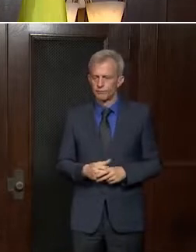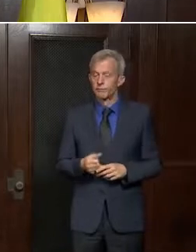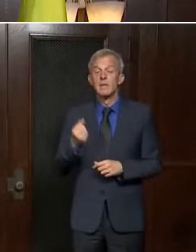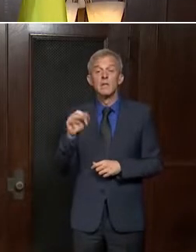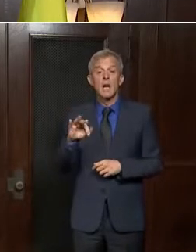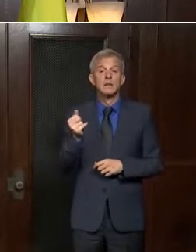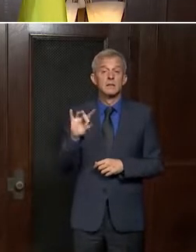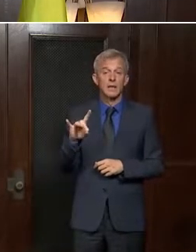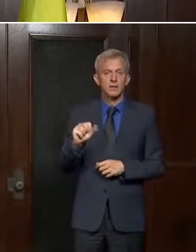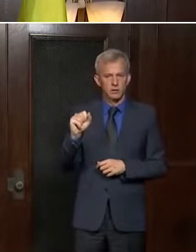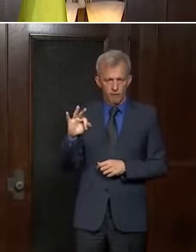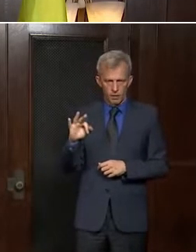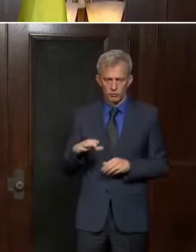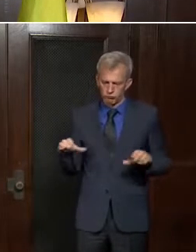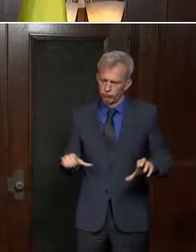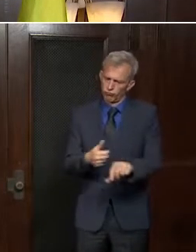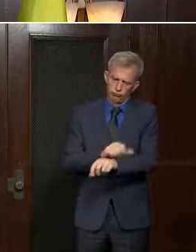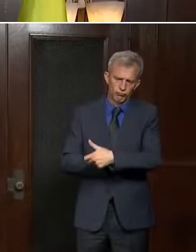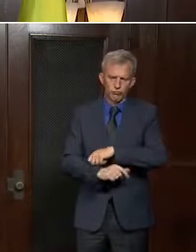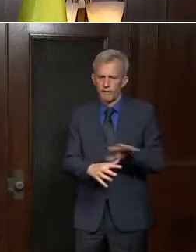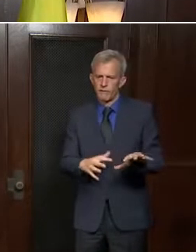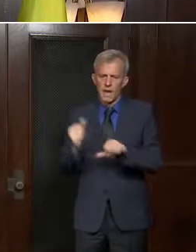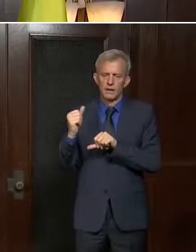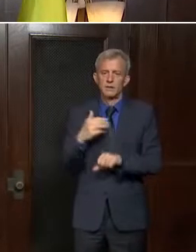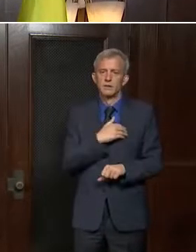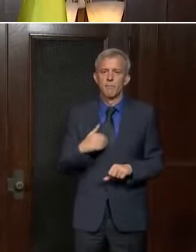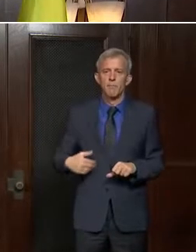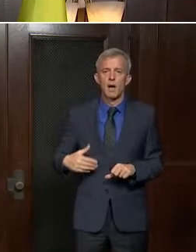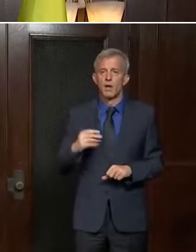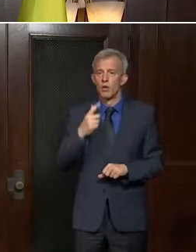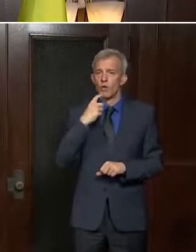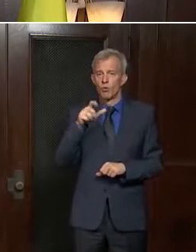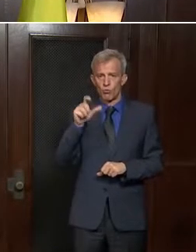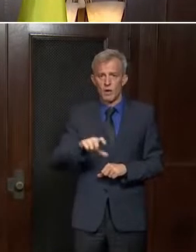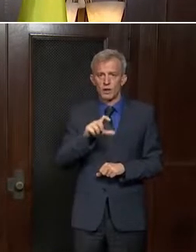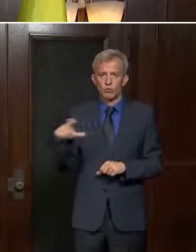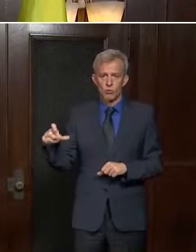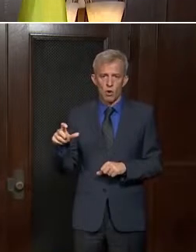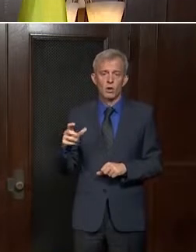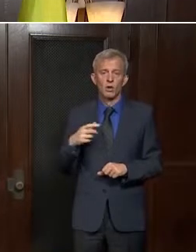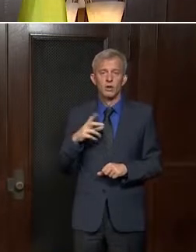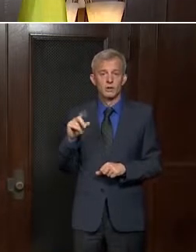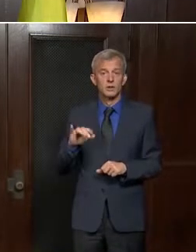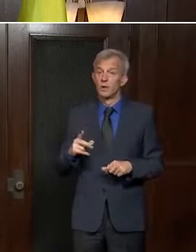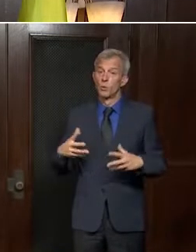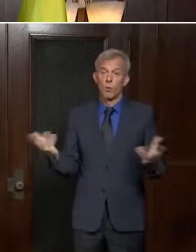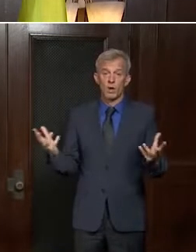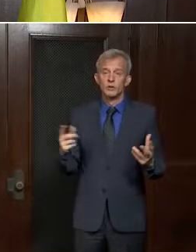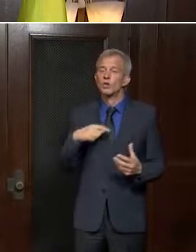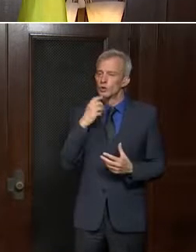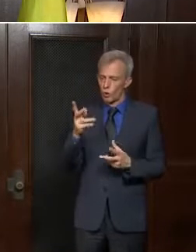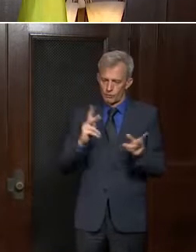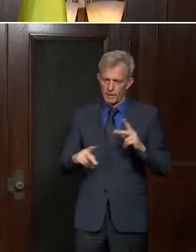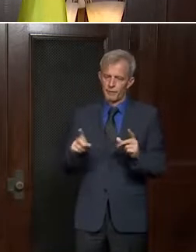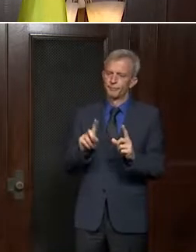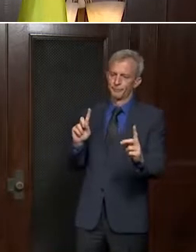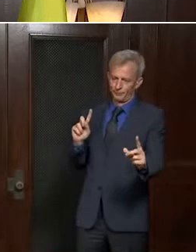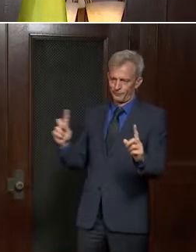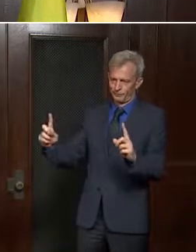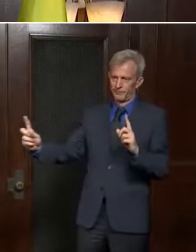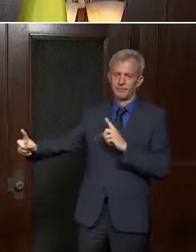fast. The mayor with the Board of Health and the Red Cross did something that will sound familiar to Angelinos today. Told people to practice physical